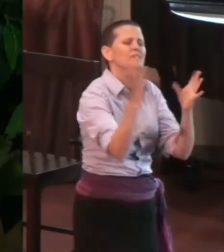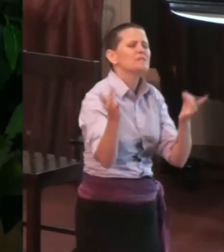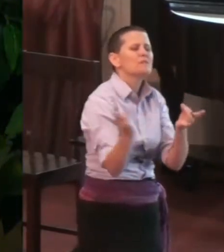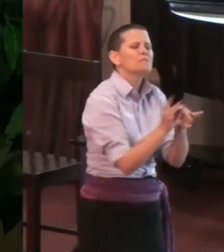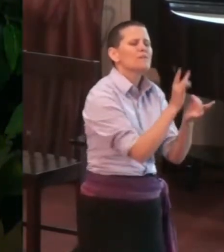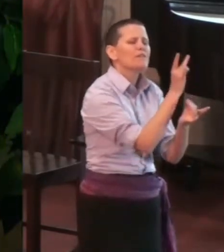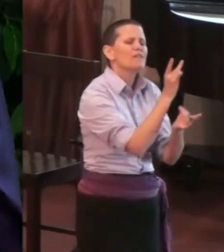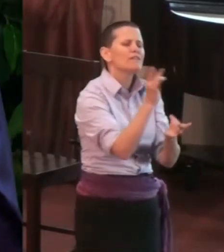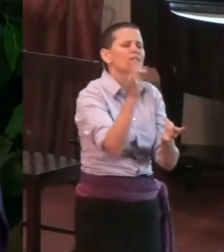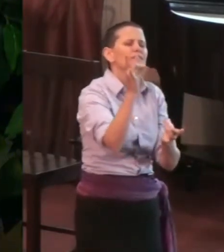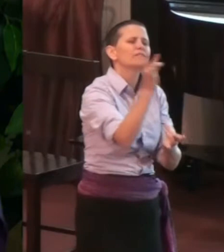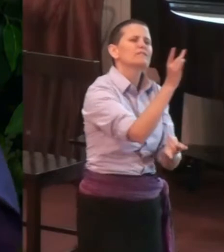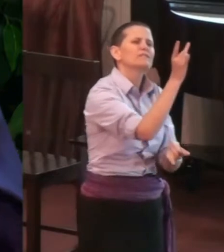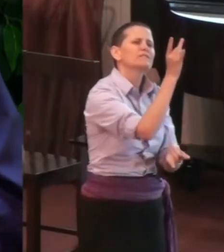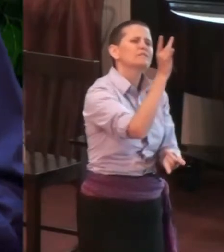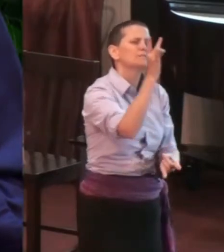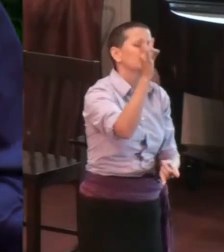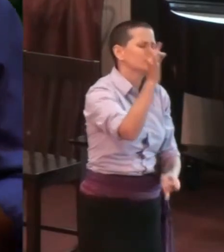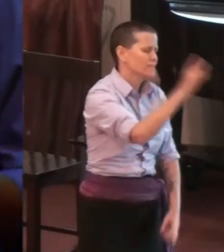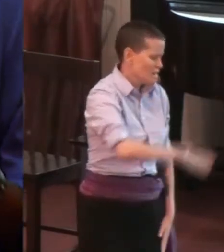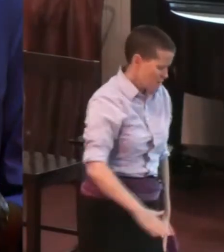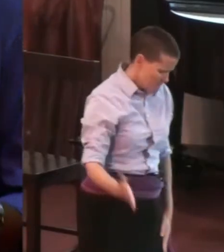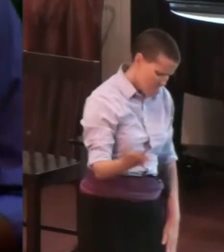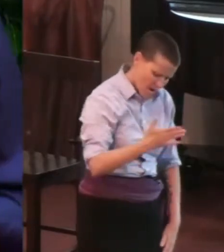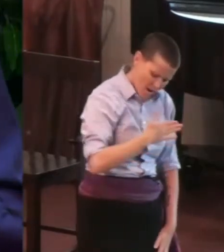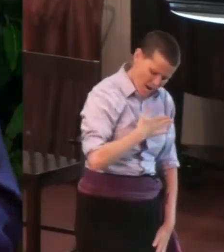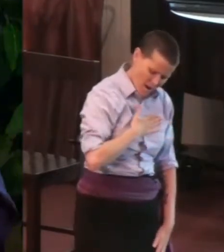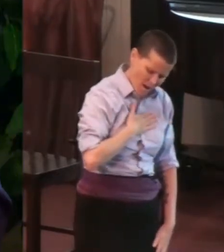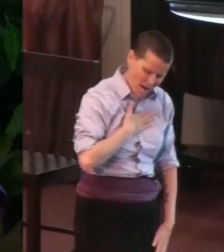Spirit, you are the